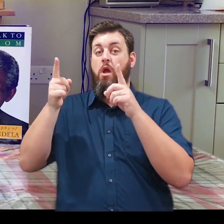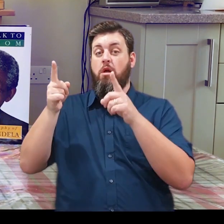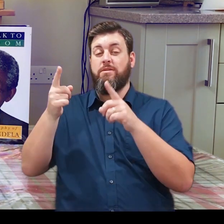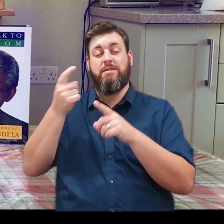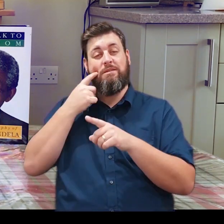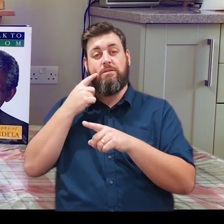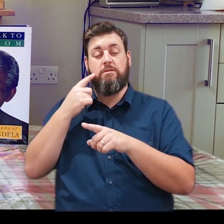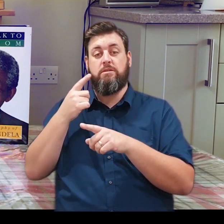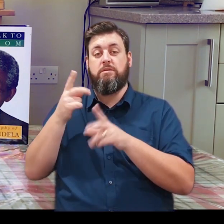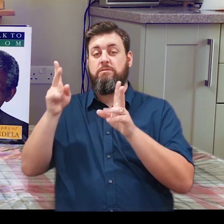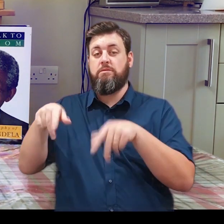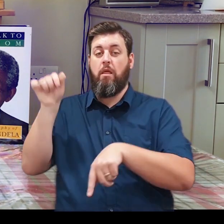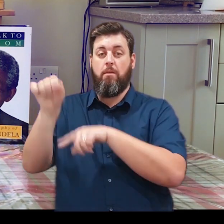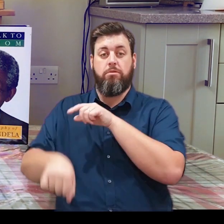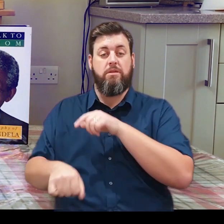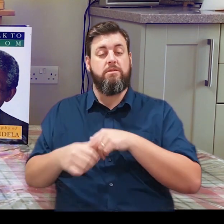death.